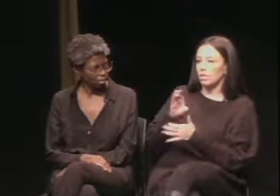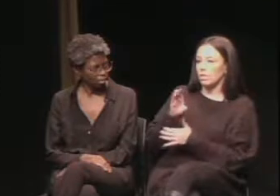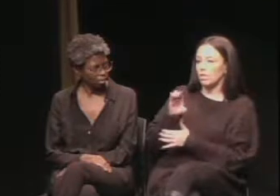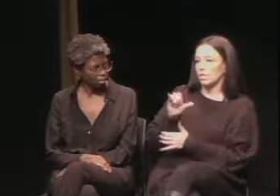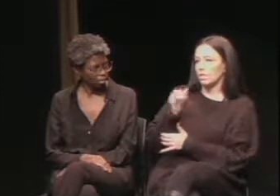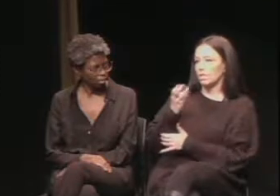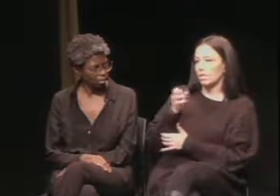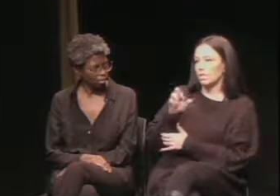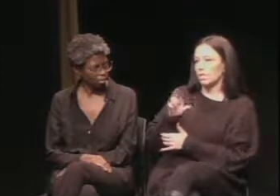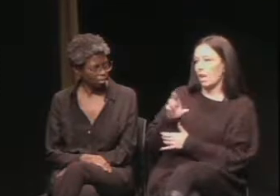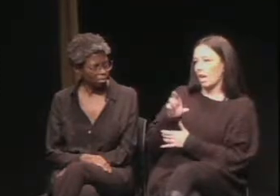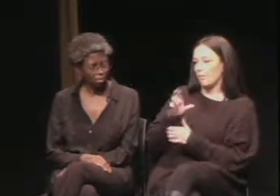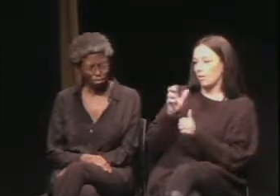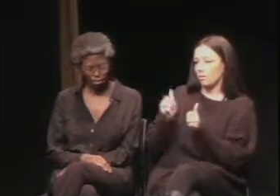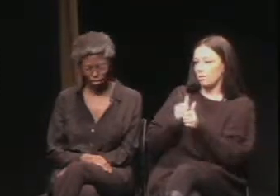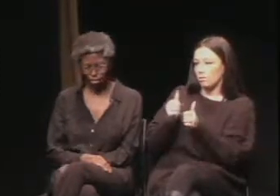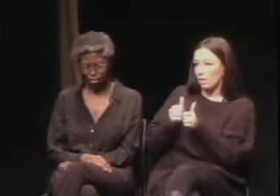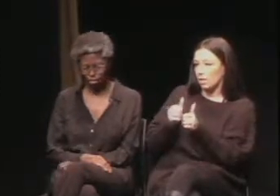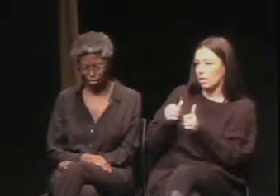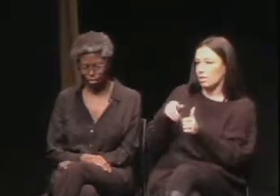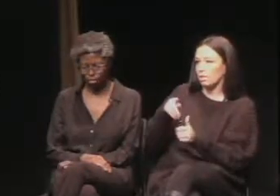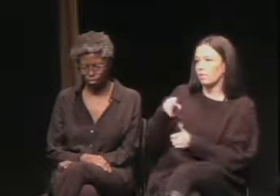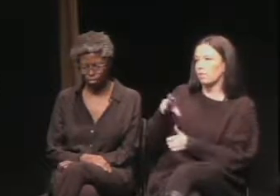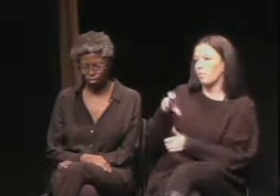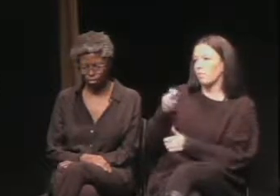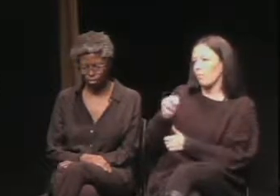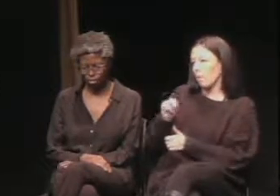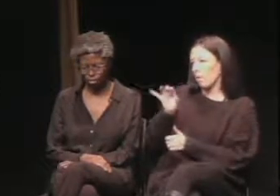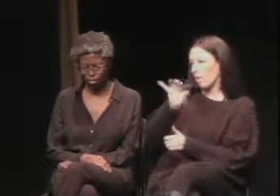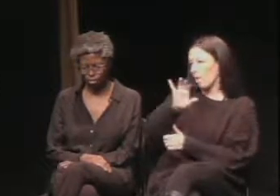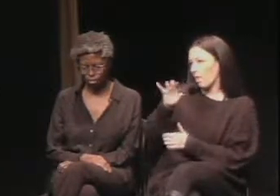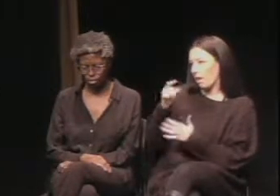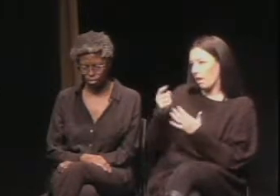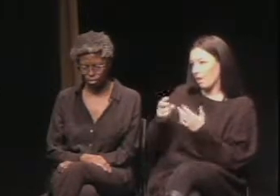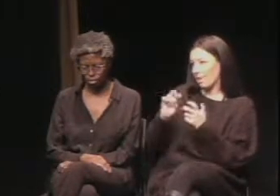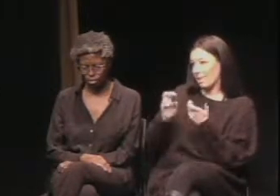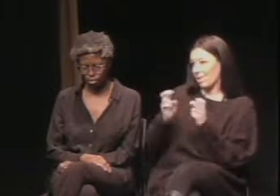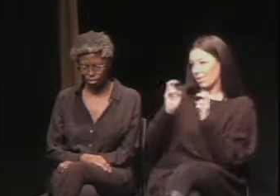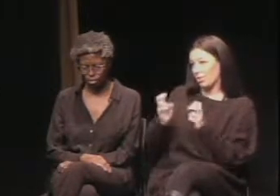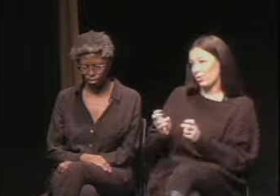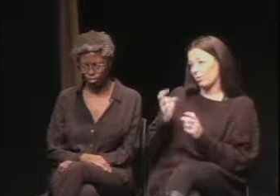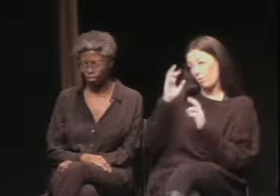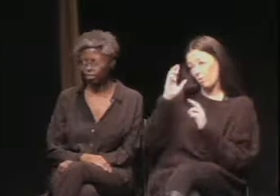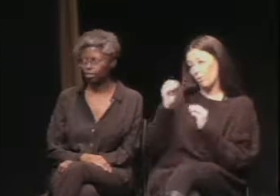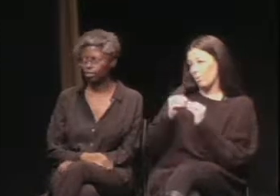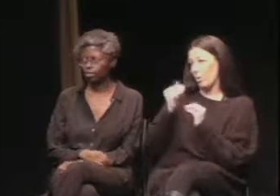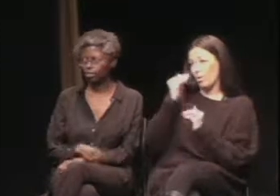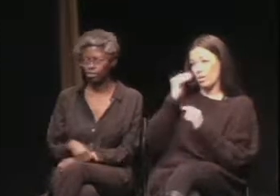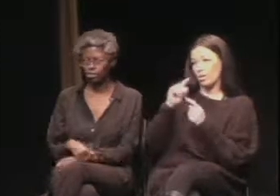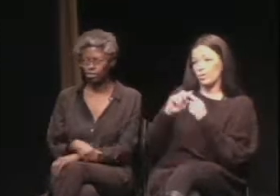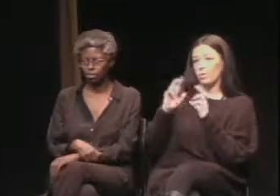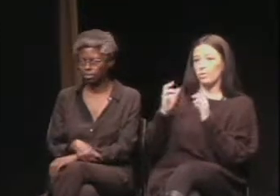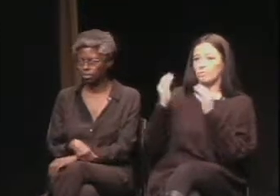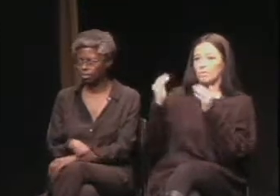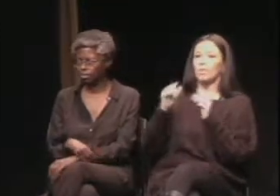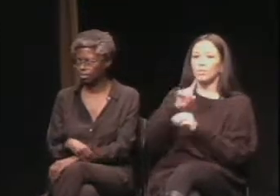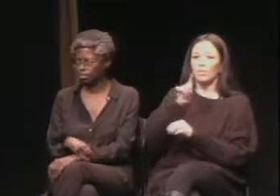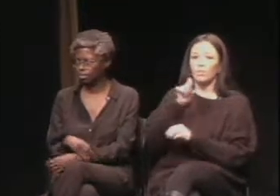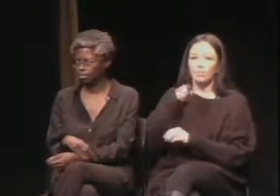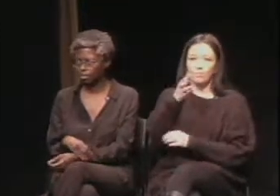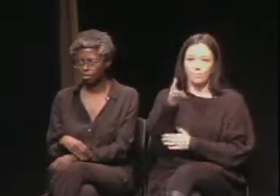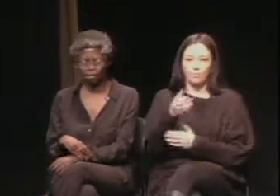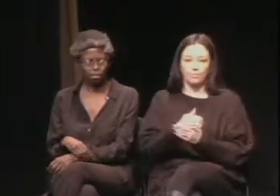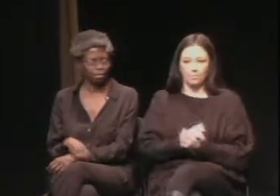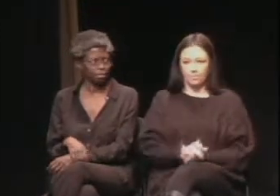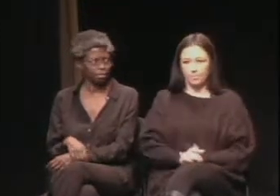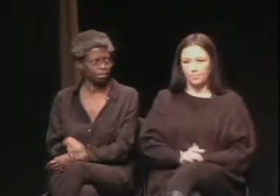stalking and pornography and the things that you're describing. So hopefully that will continue to bring awareness to the issue. I want to move to the next question so we can go